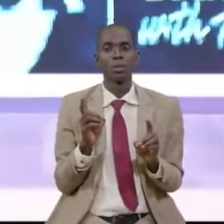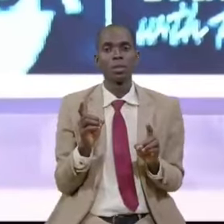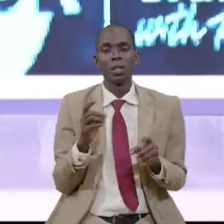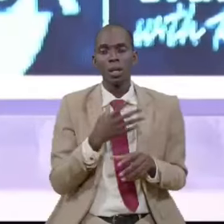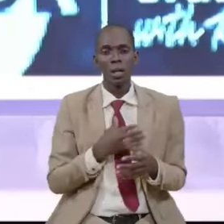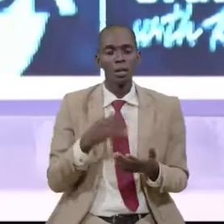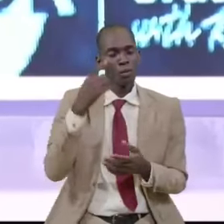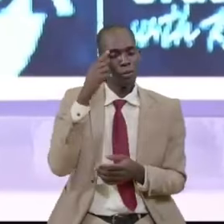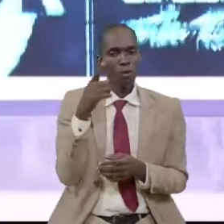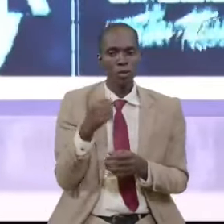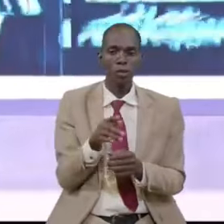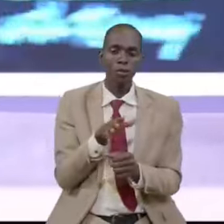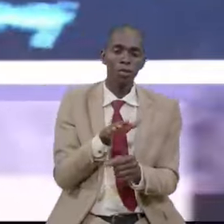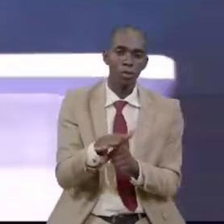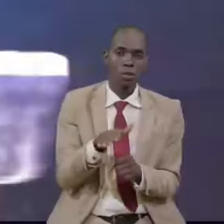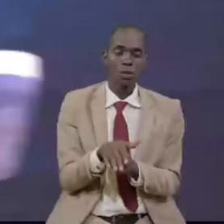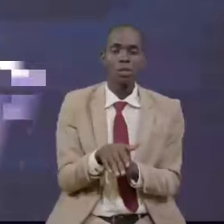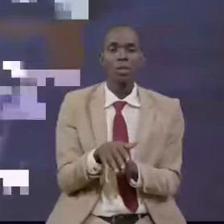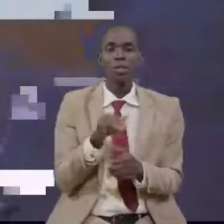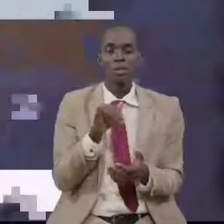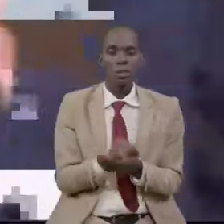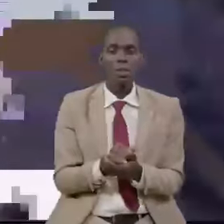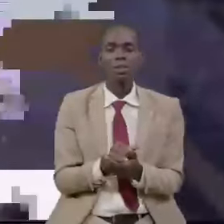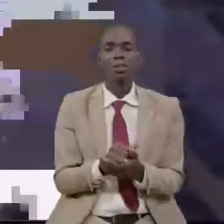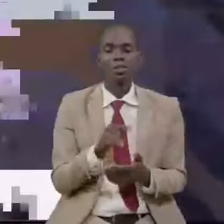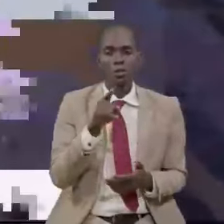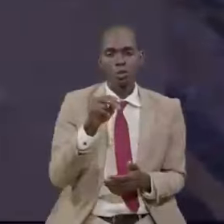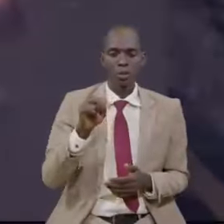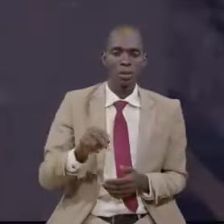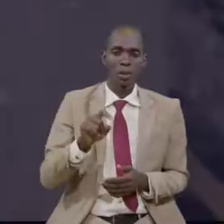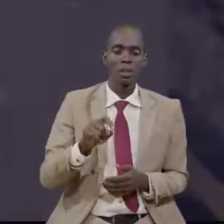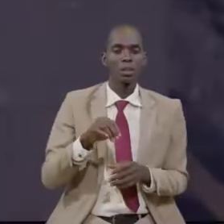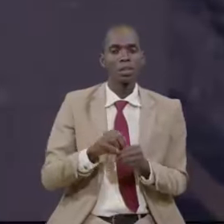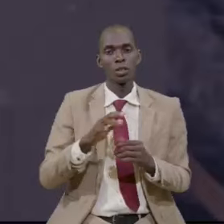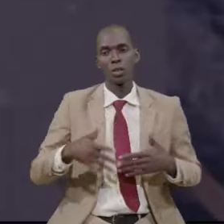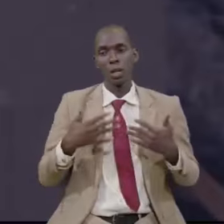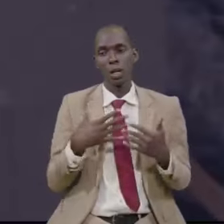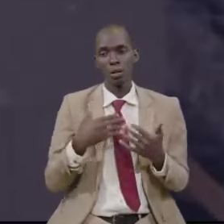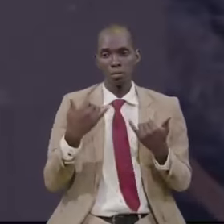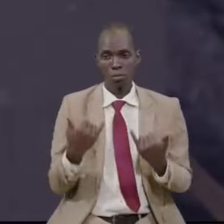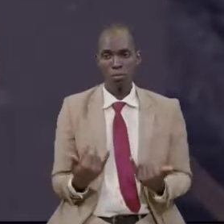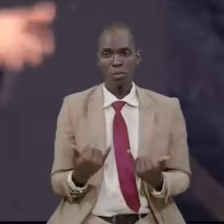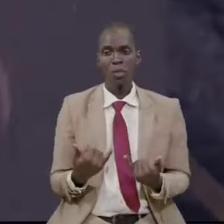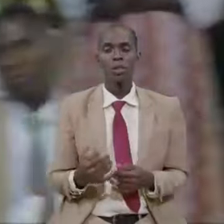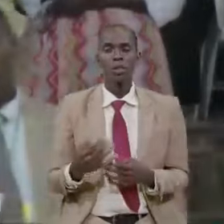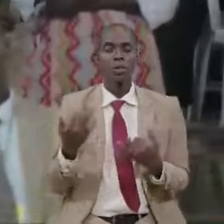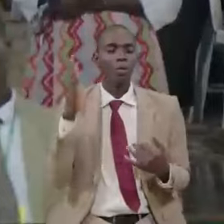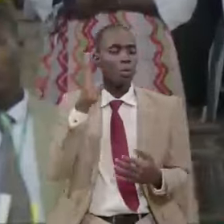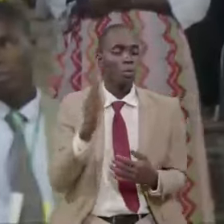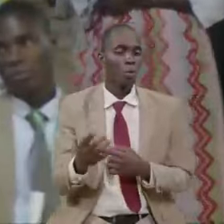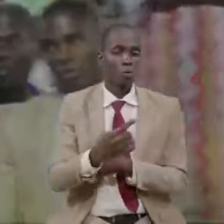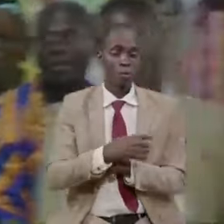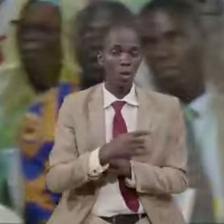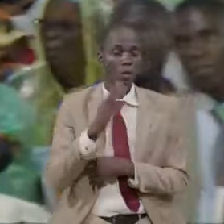sufficiency that you need in your life. And today will be your day in